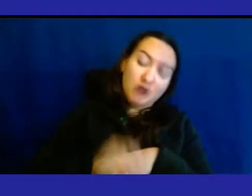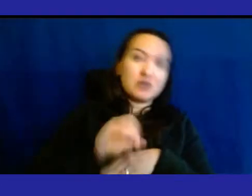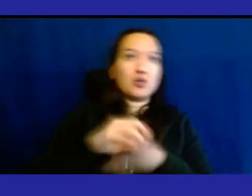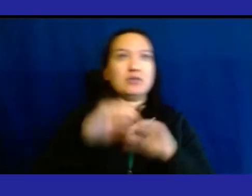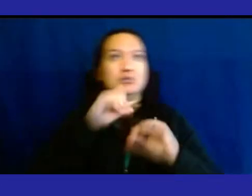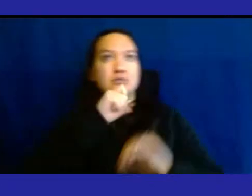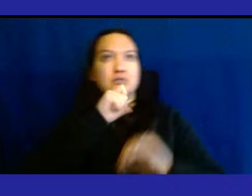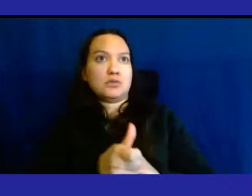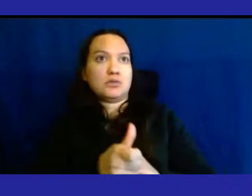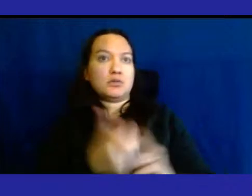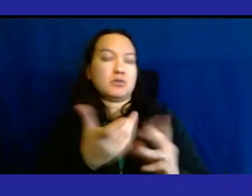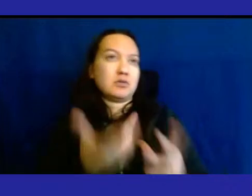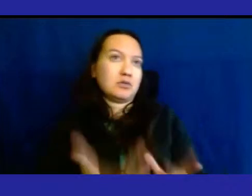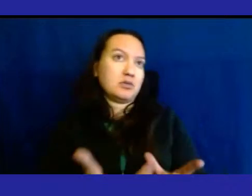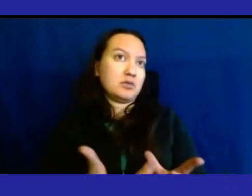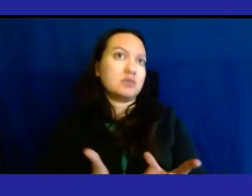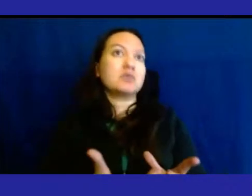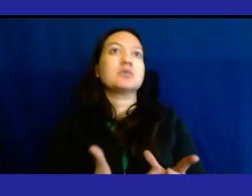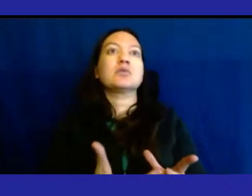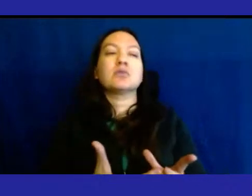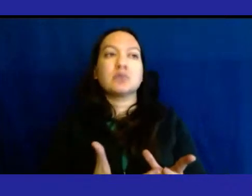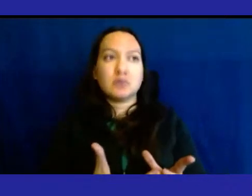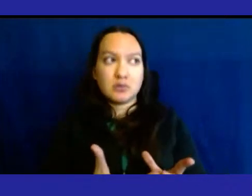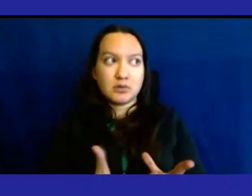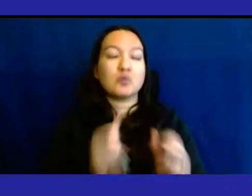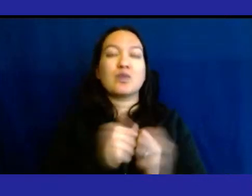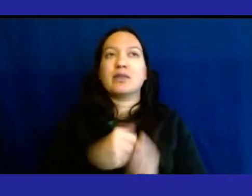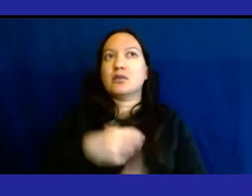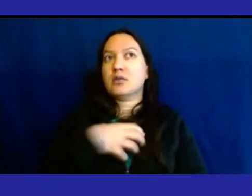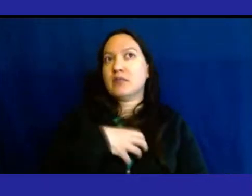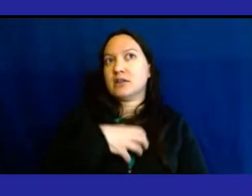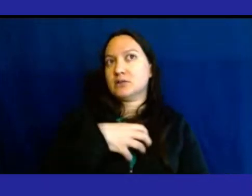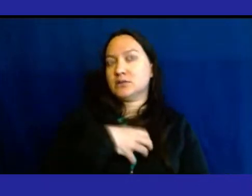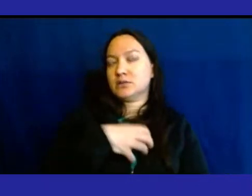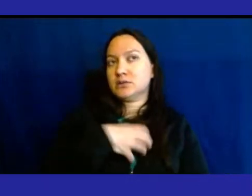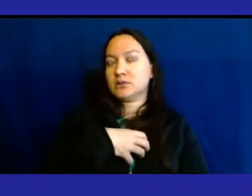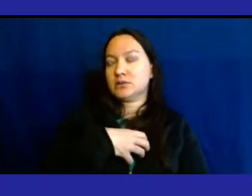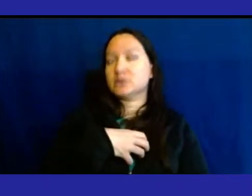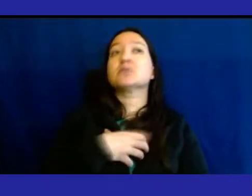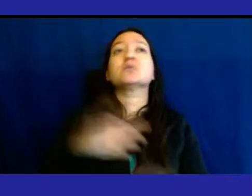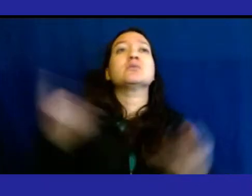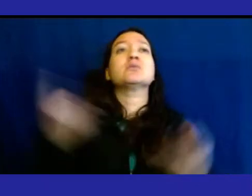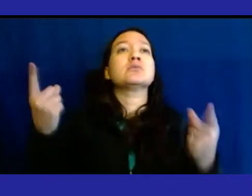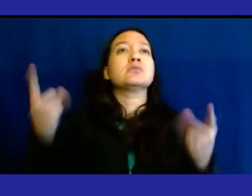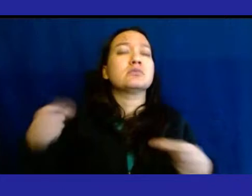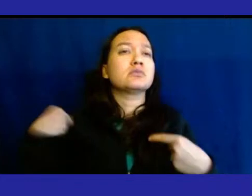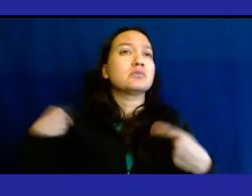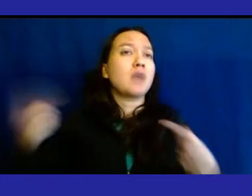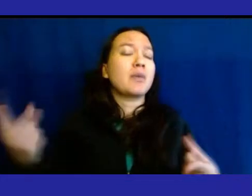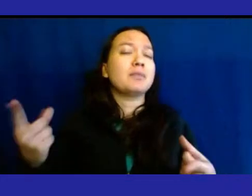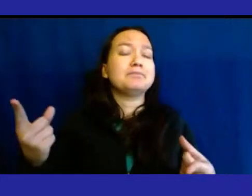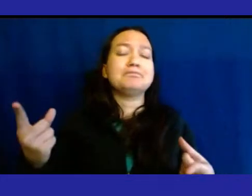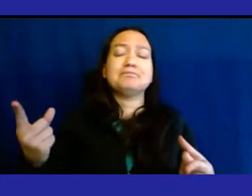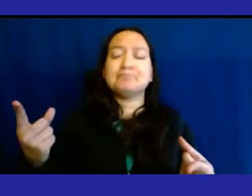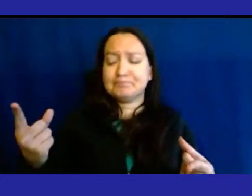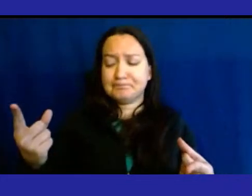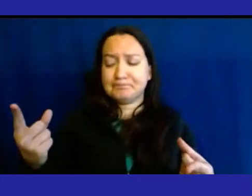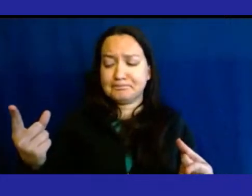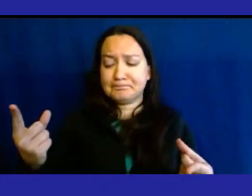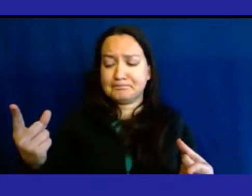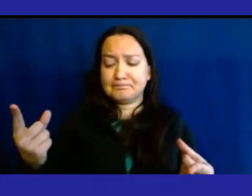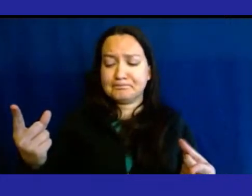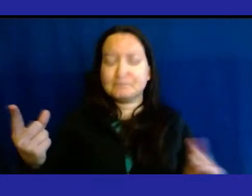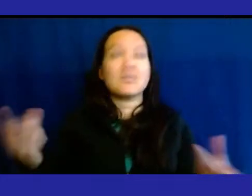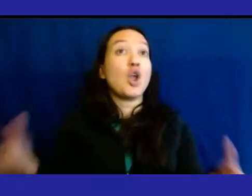cause for the complaints that they received. Instead, what has been happening is that they have been closing